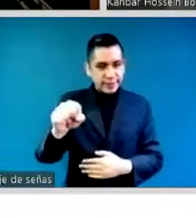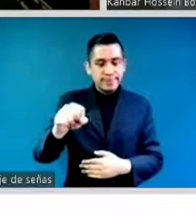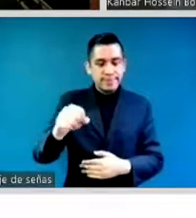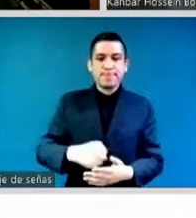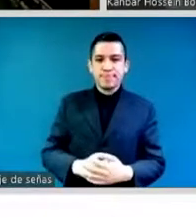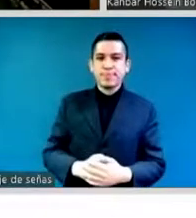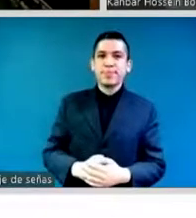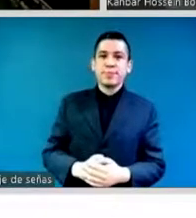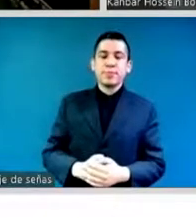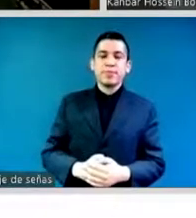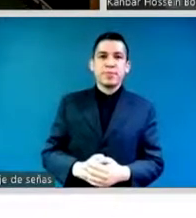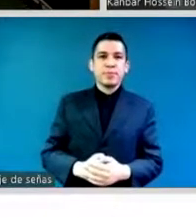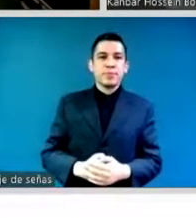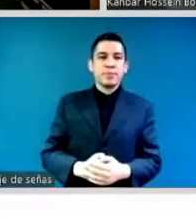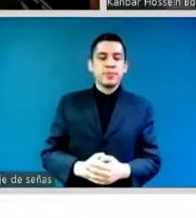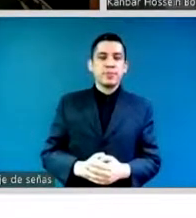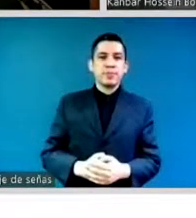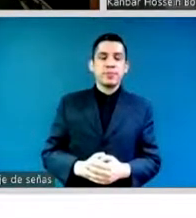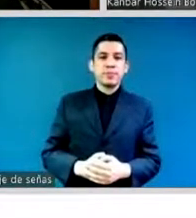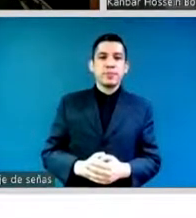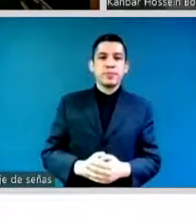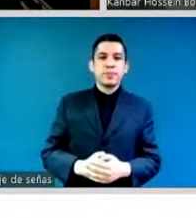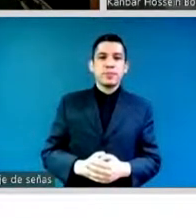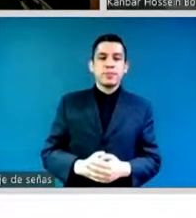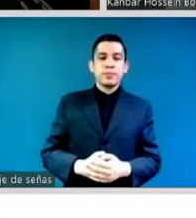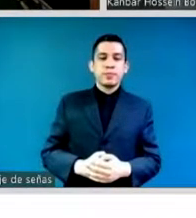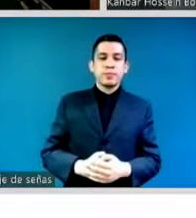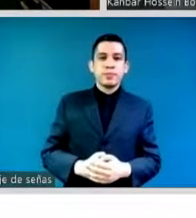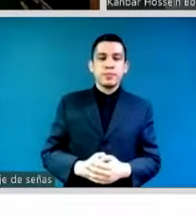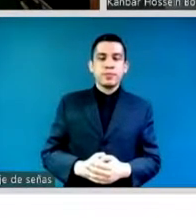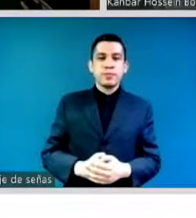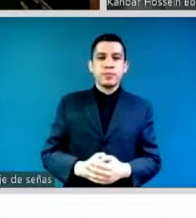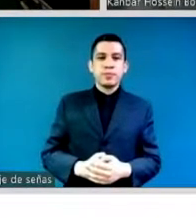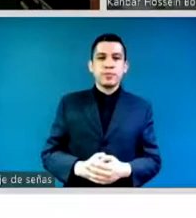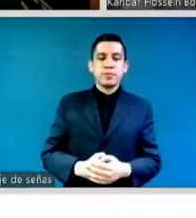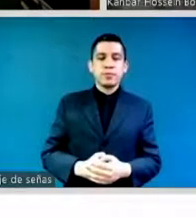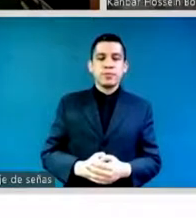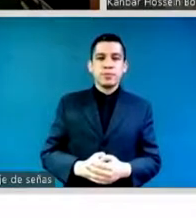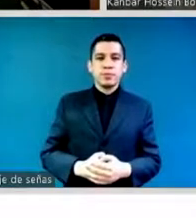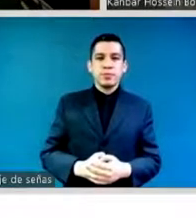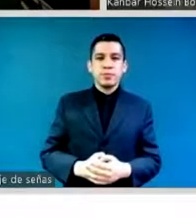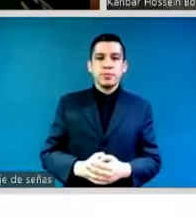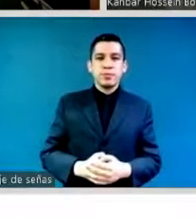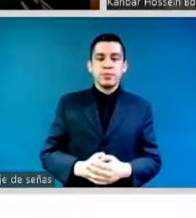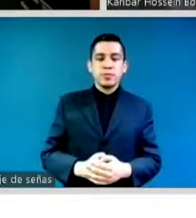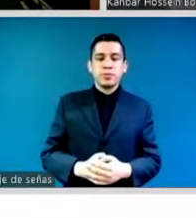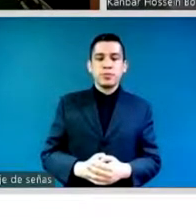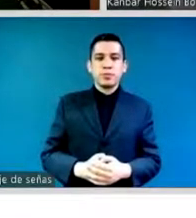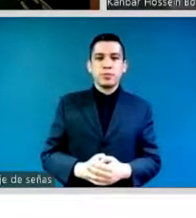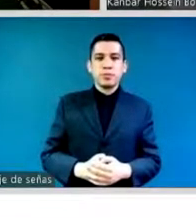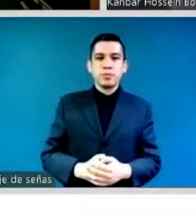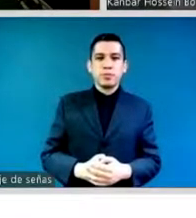made earlier, 877 experts featured on primetime TV news recently, only 30% of